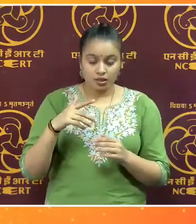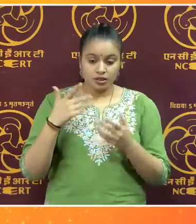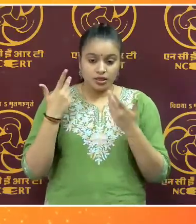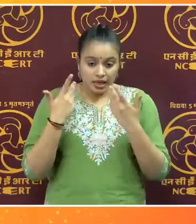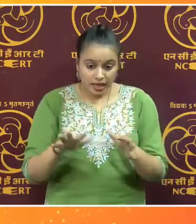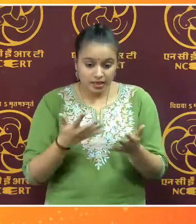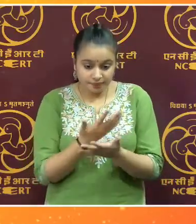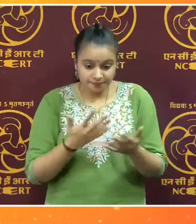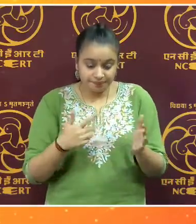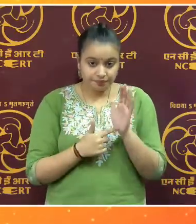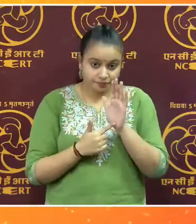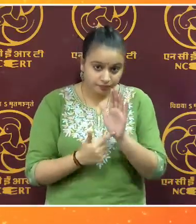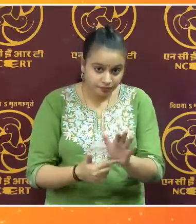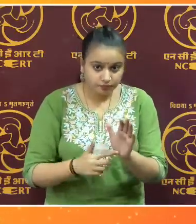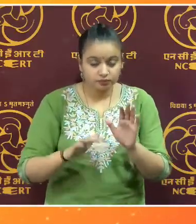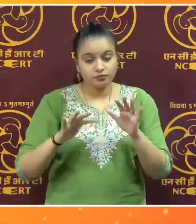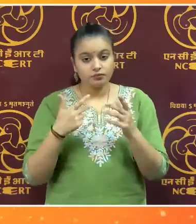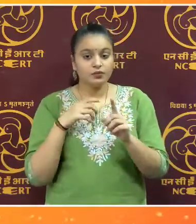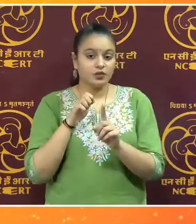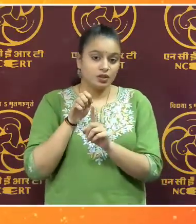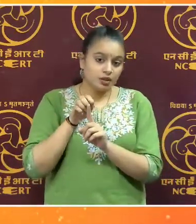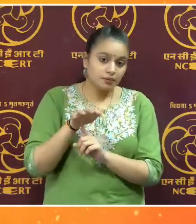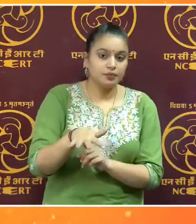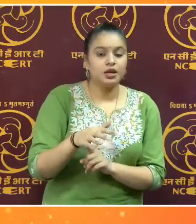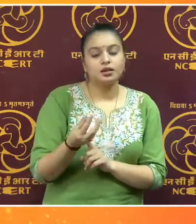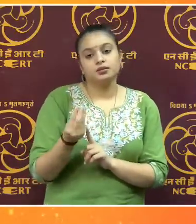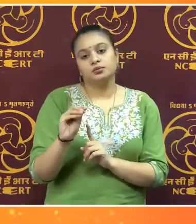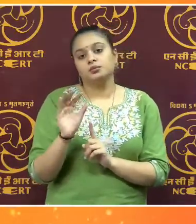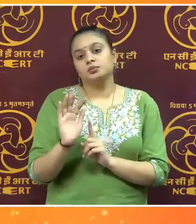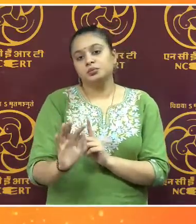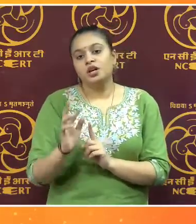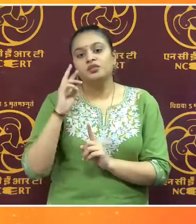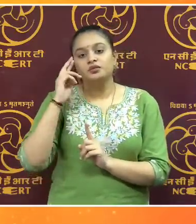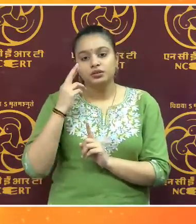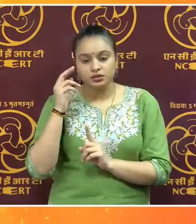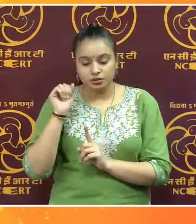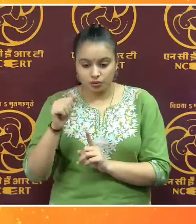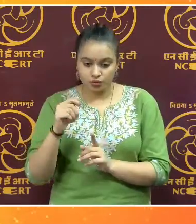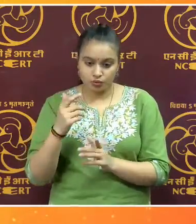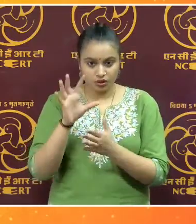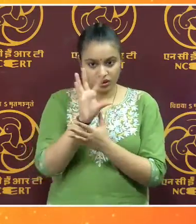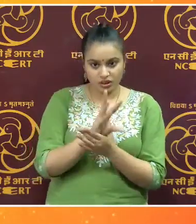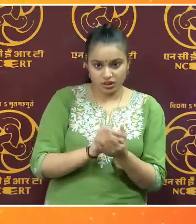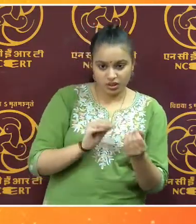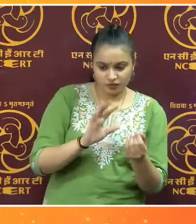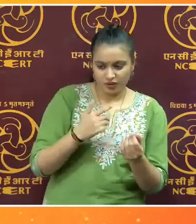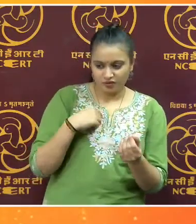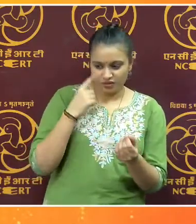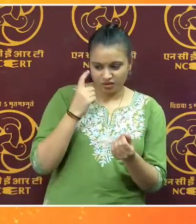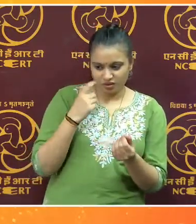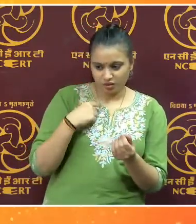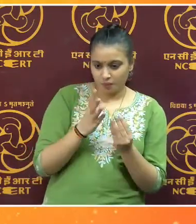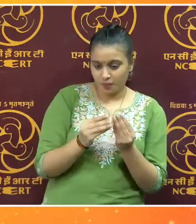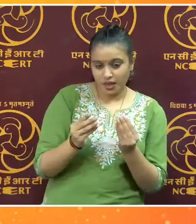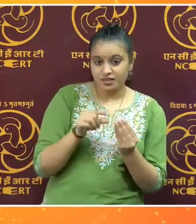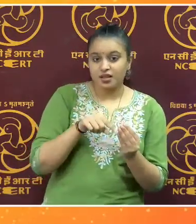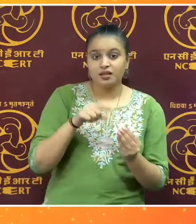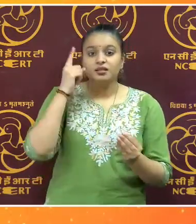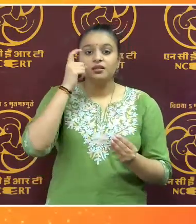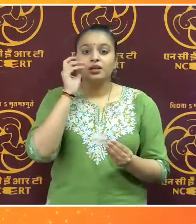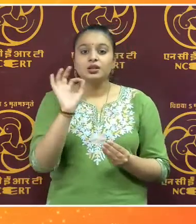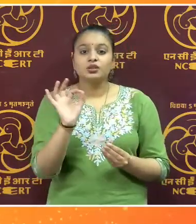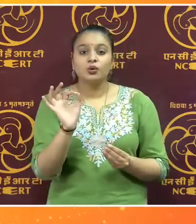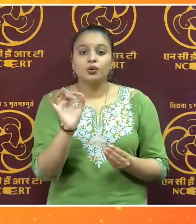saying anything, has created an impact on Hari Singh, where he actually, being a thief, is not thinking about money. He is thinking